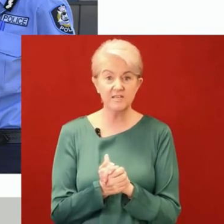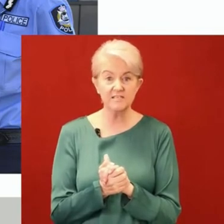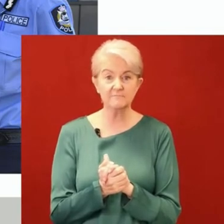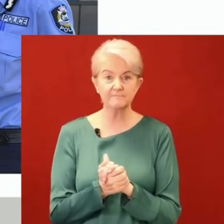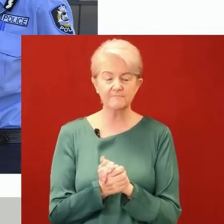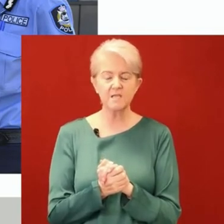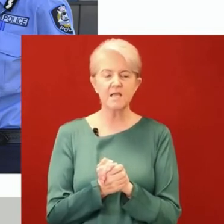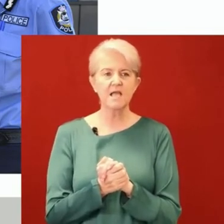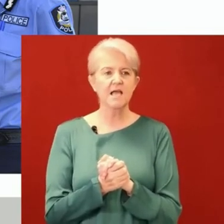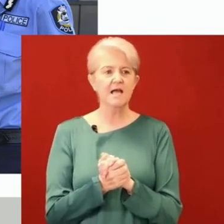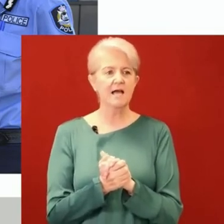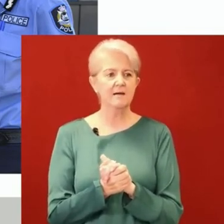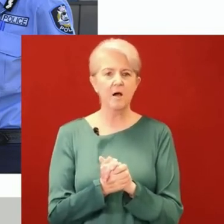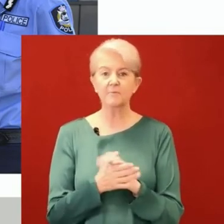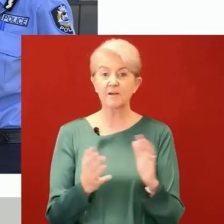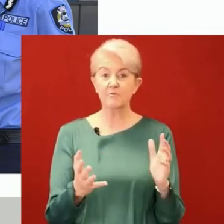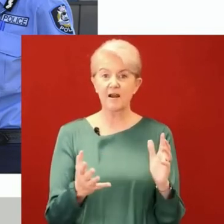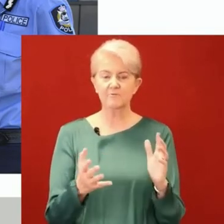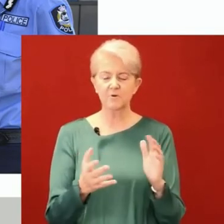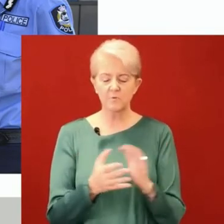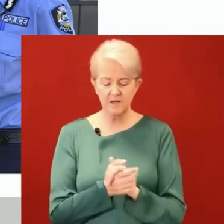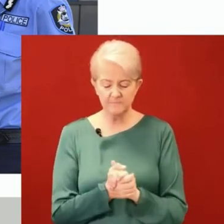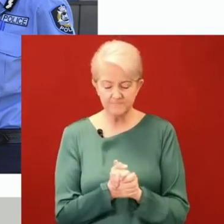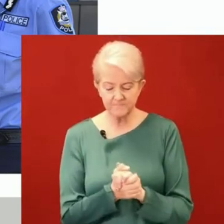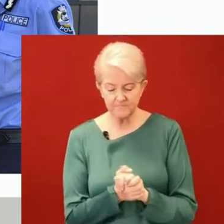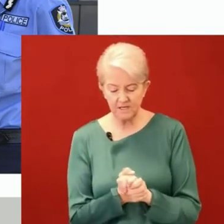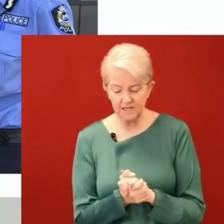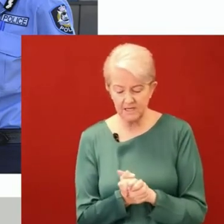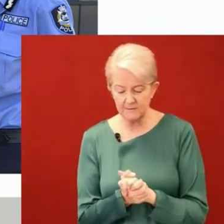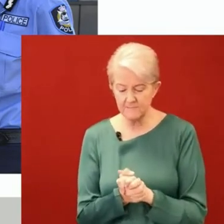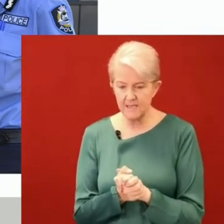late 30s. I'd been around for a while,